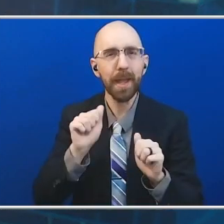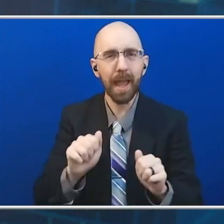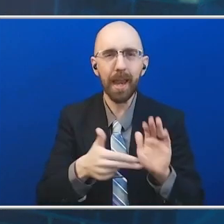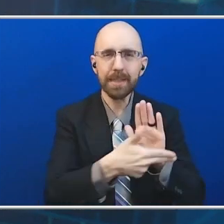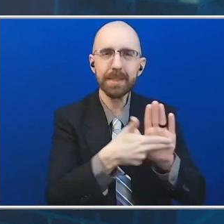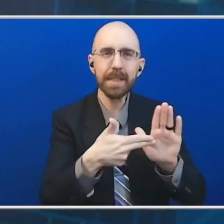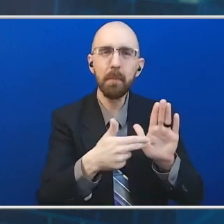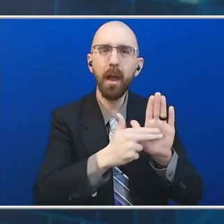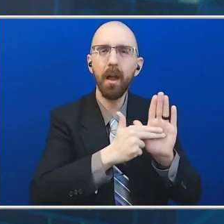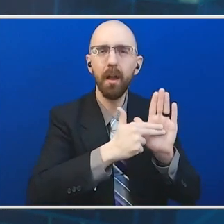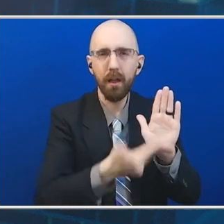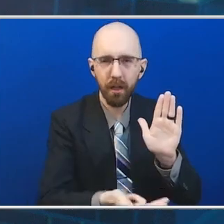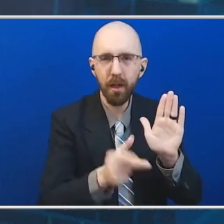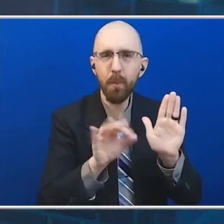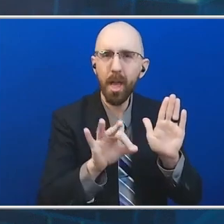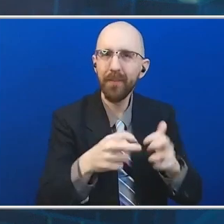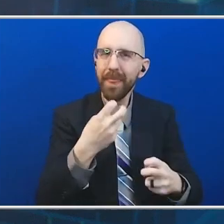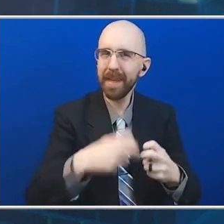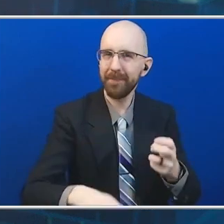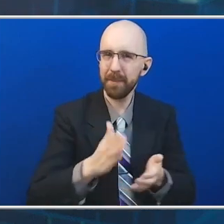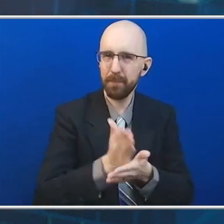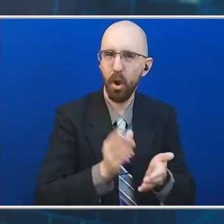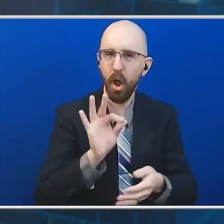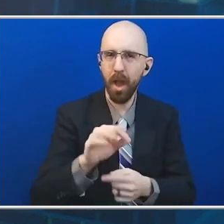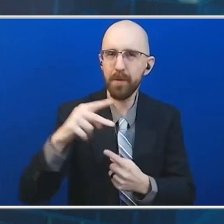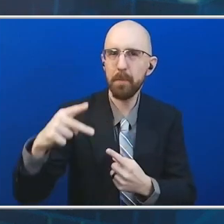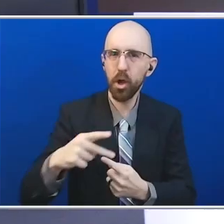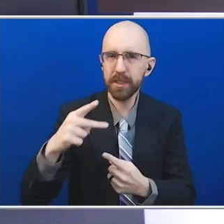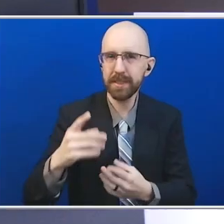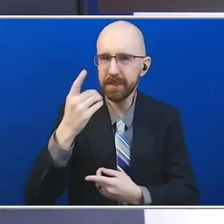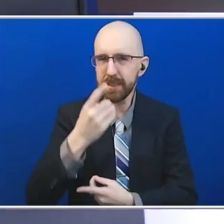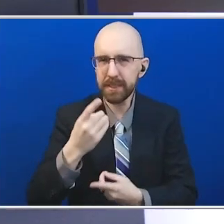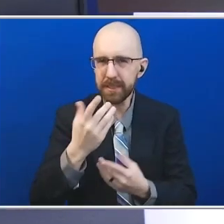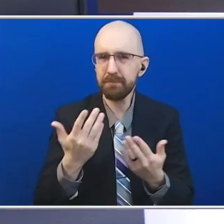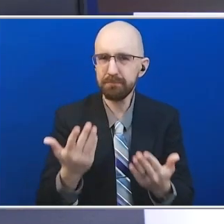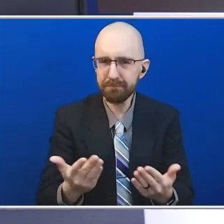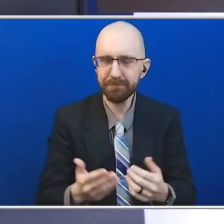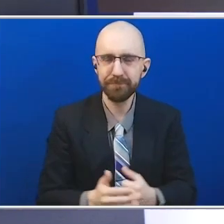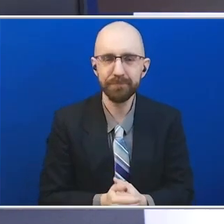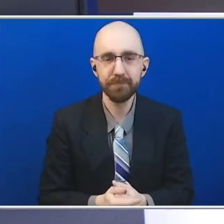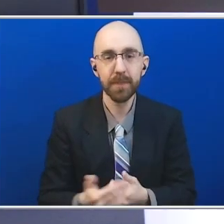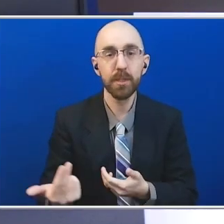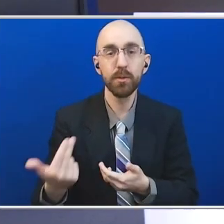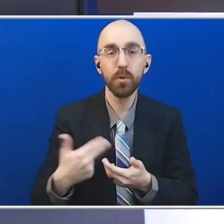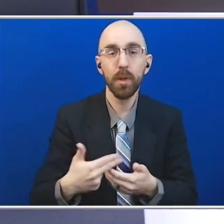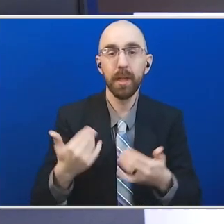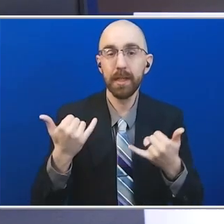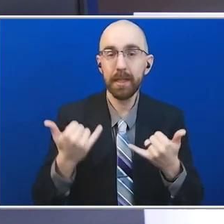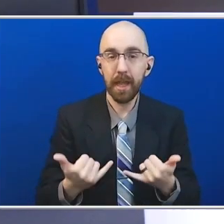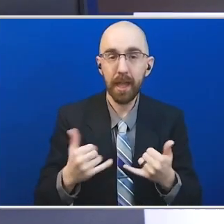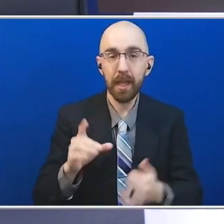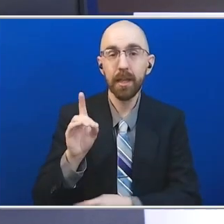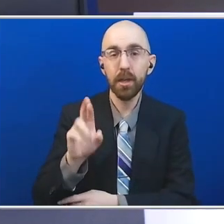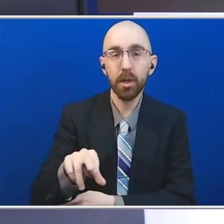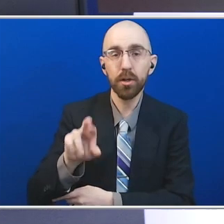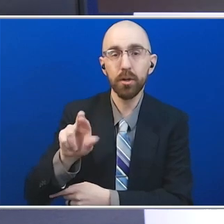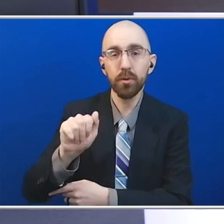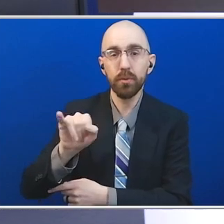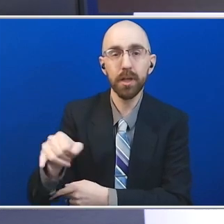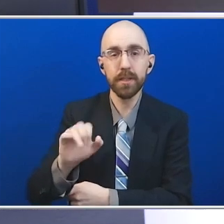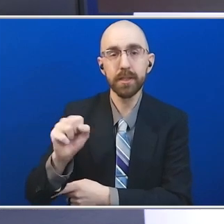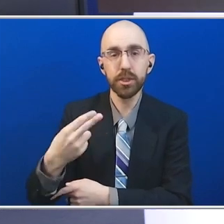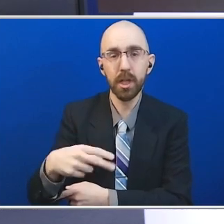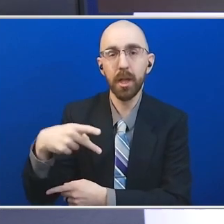of the toughest parts of Parkinson's disease. Joining me today is Dr. Rajesh Pahwa, a